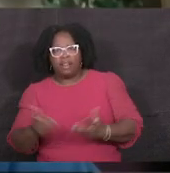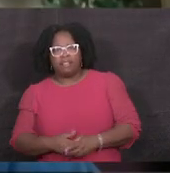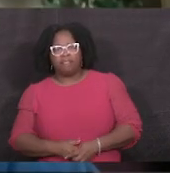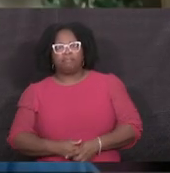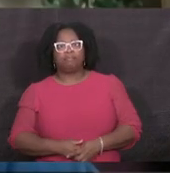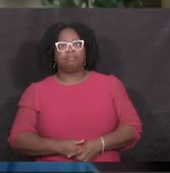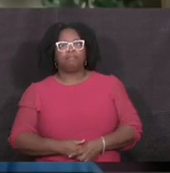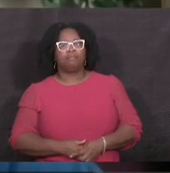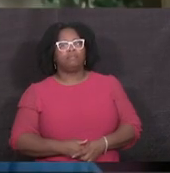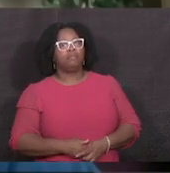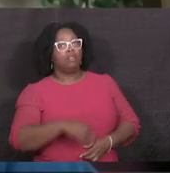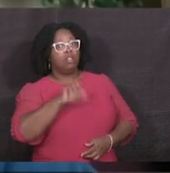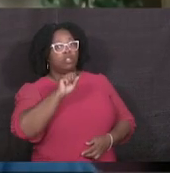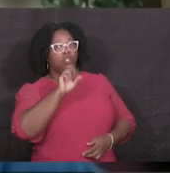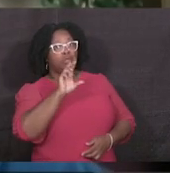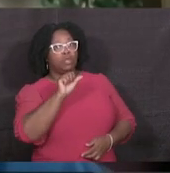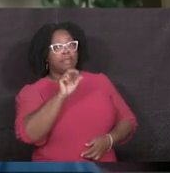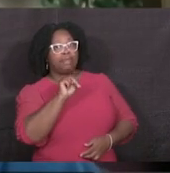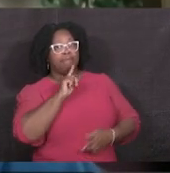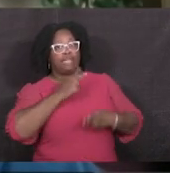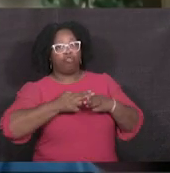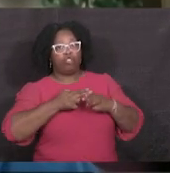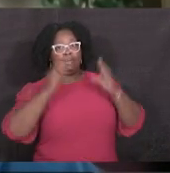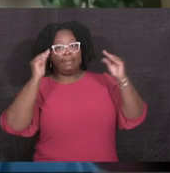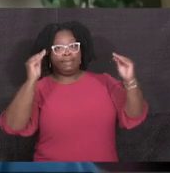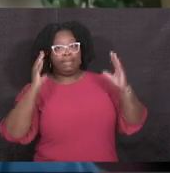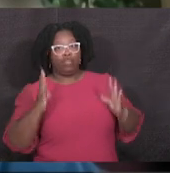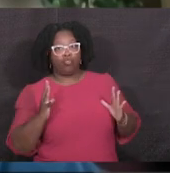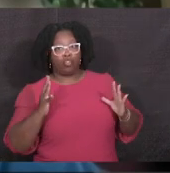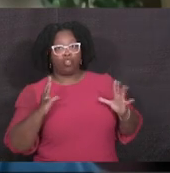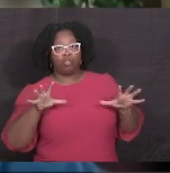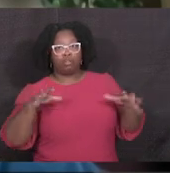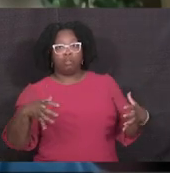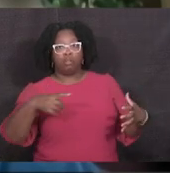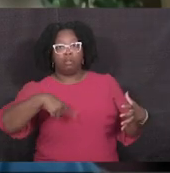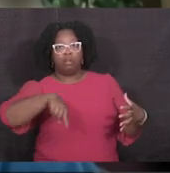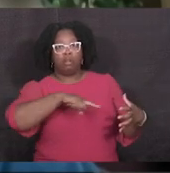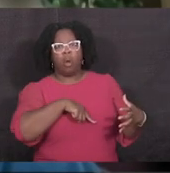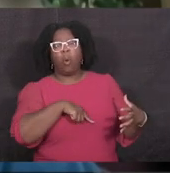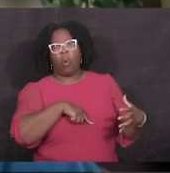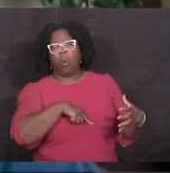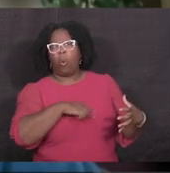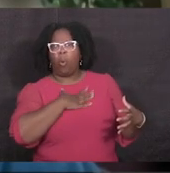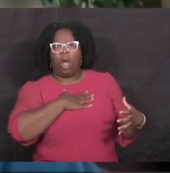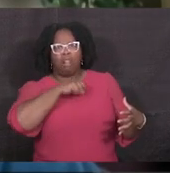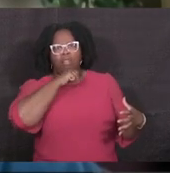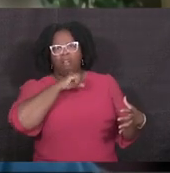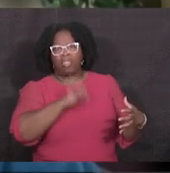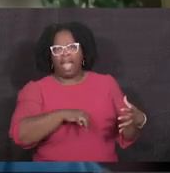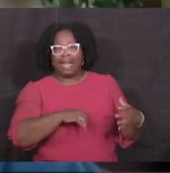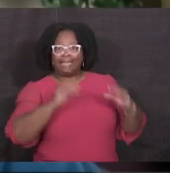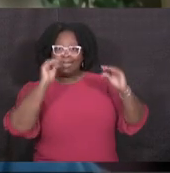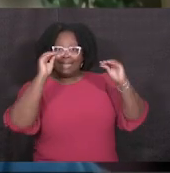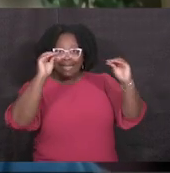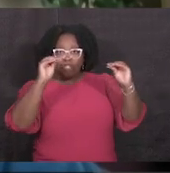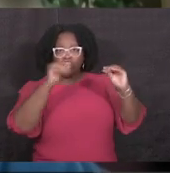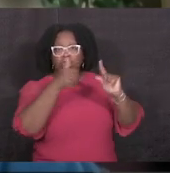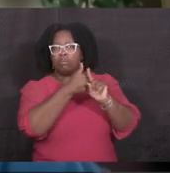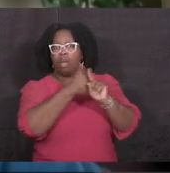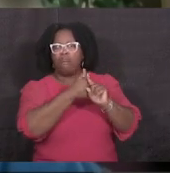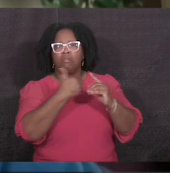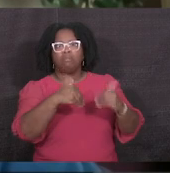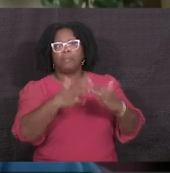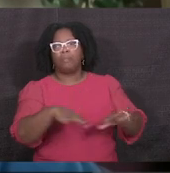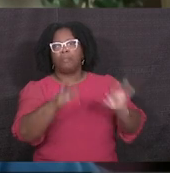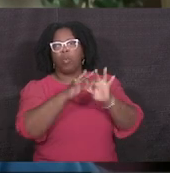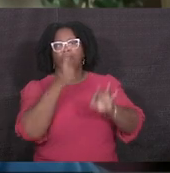Susan said about teachers. Teachers, I've always considered, you know, teaching really critical to any